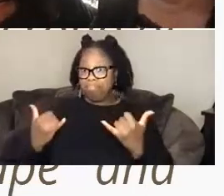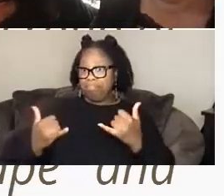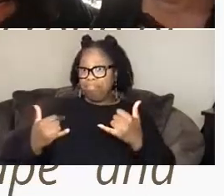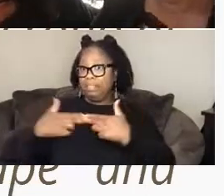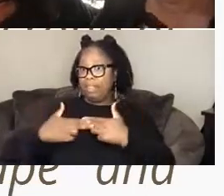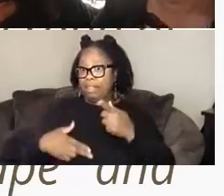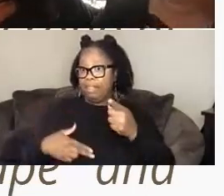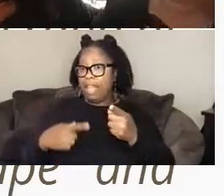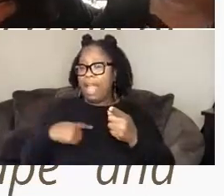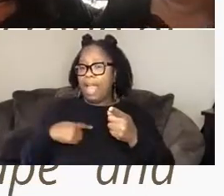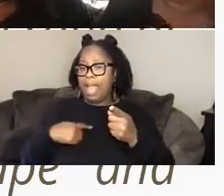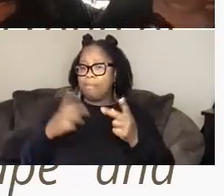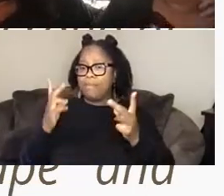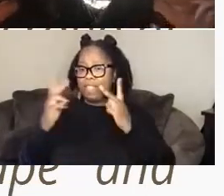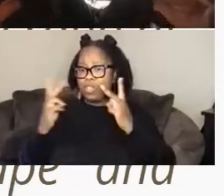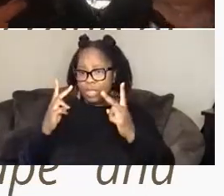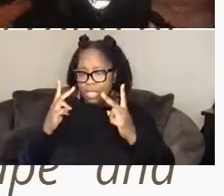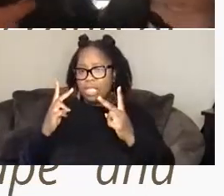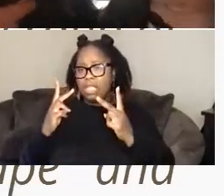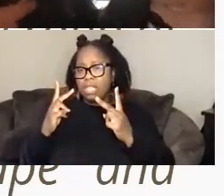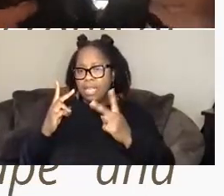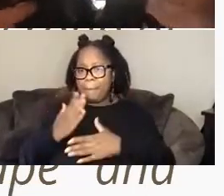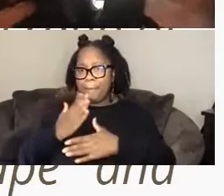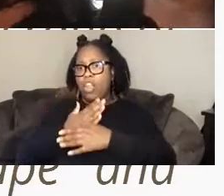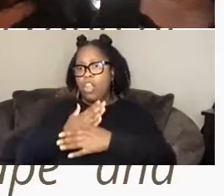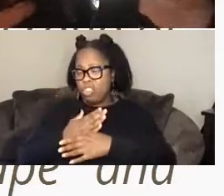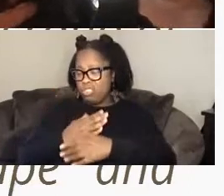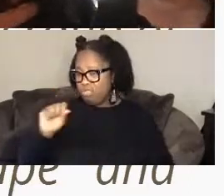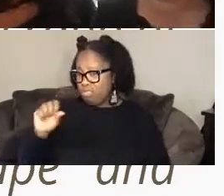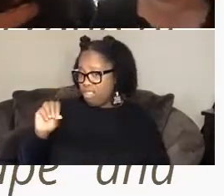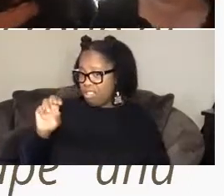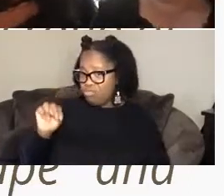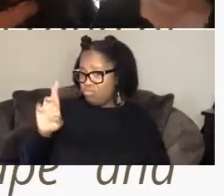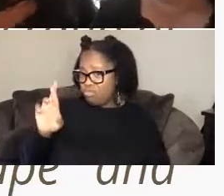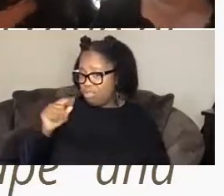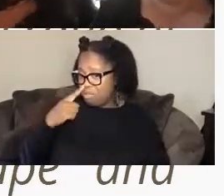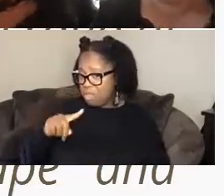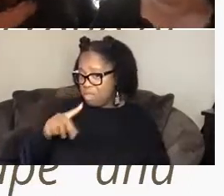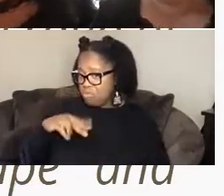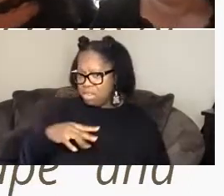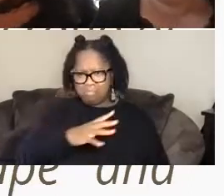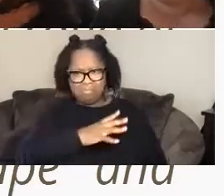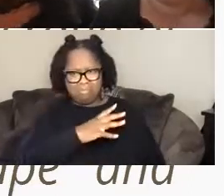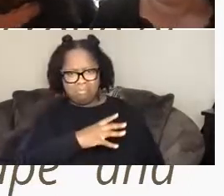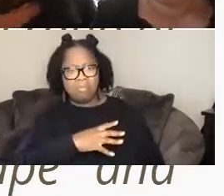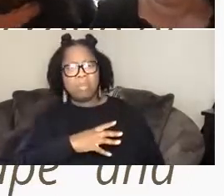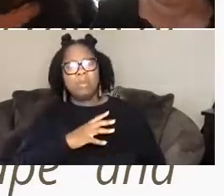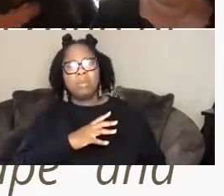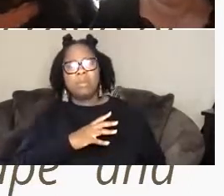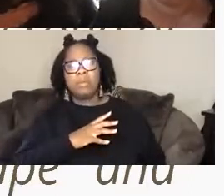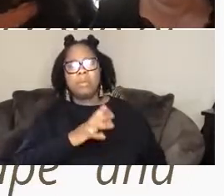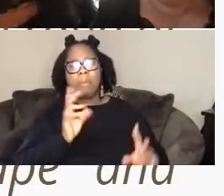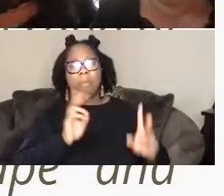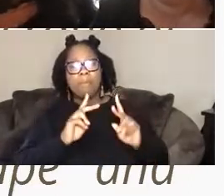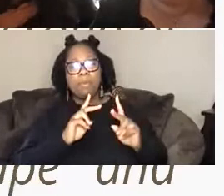I'm visually impaired. So if Sandra, would you be willing to read this slide? Thank you. Right. So when people make laws, actually how you define